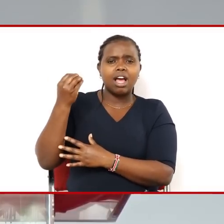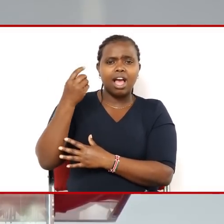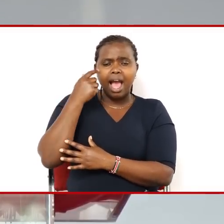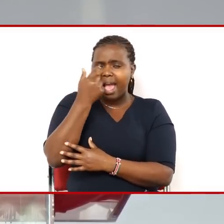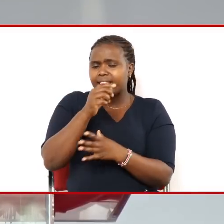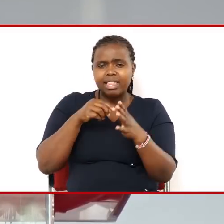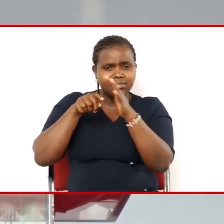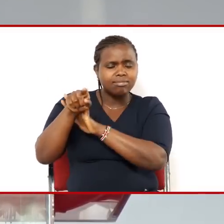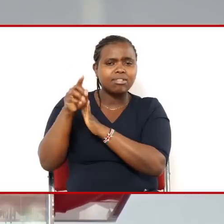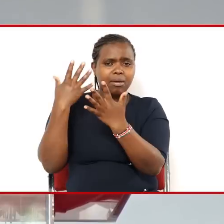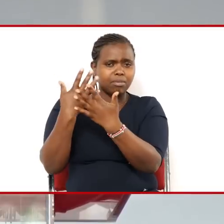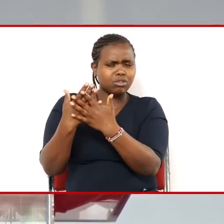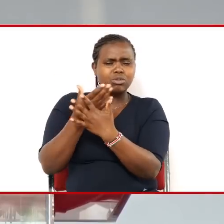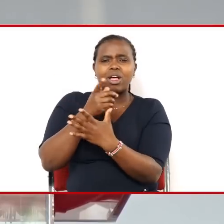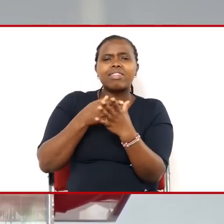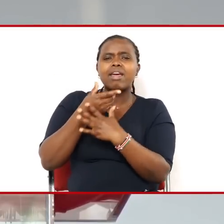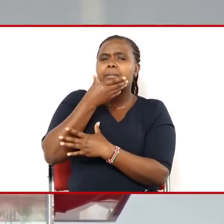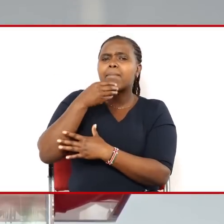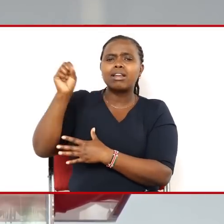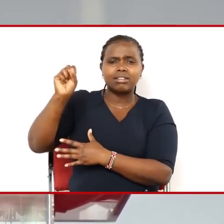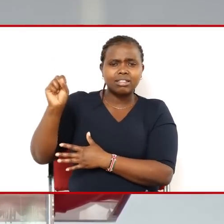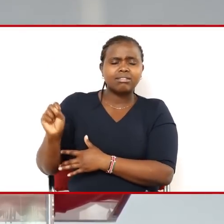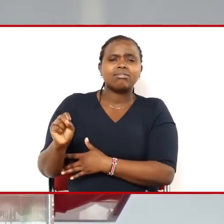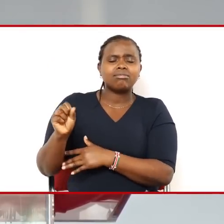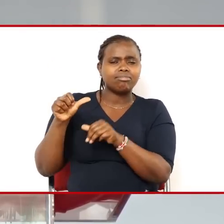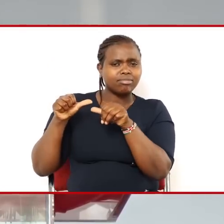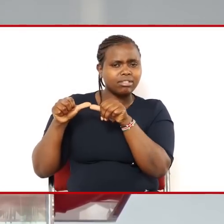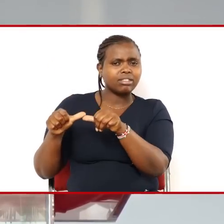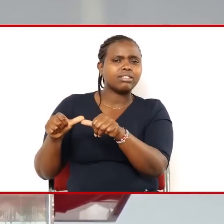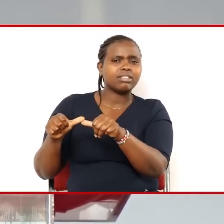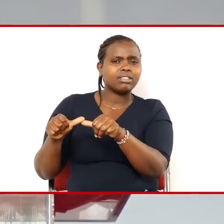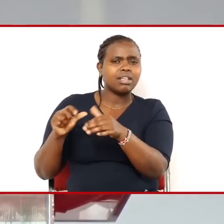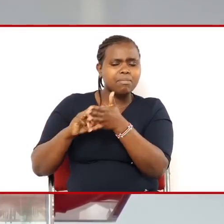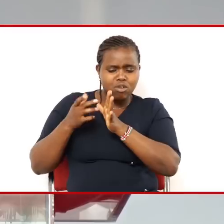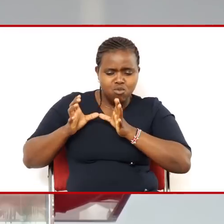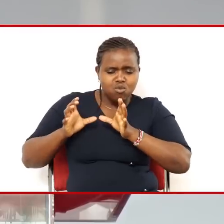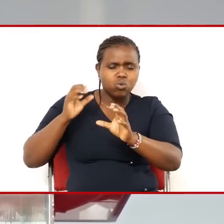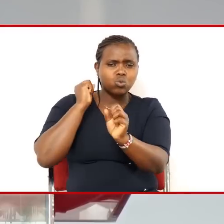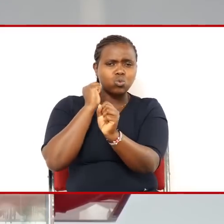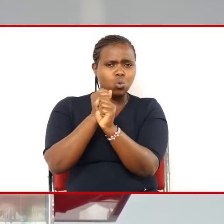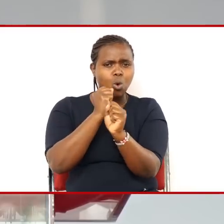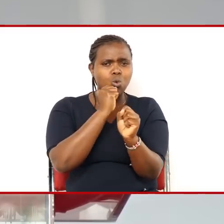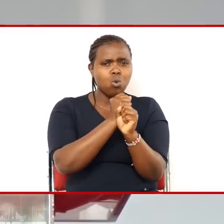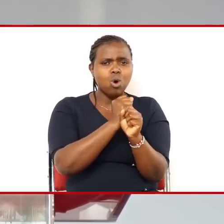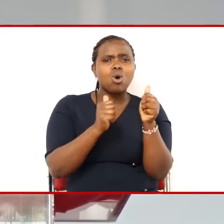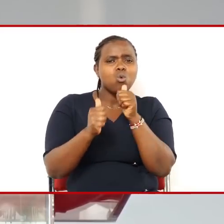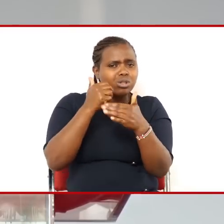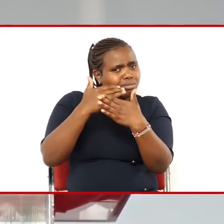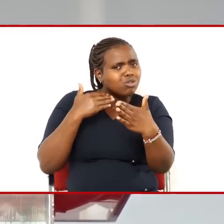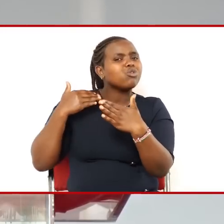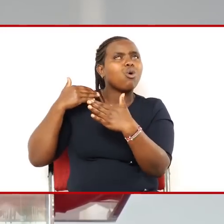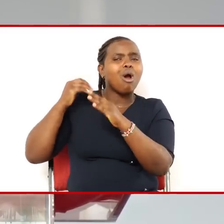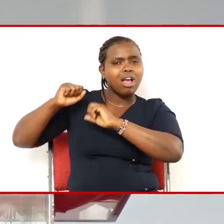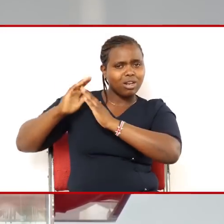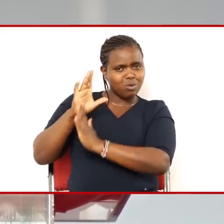into prison, where he was forced to grind. He was forced to do the work that he was not called to do.